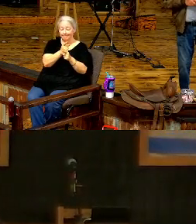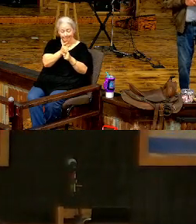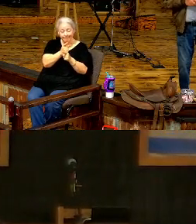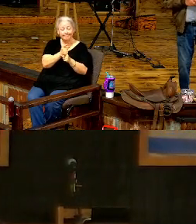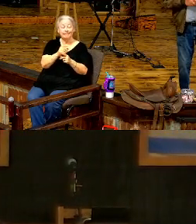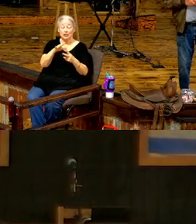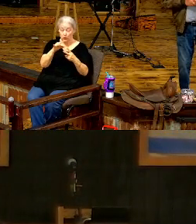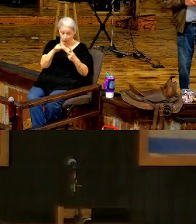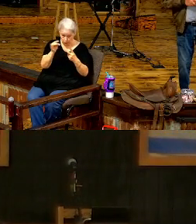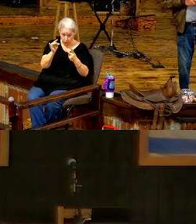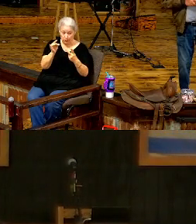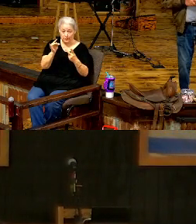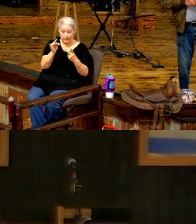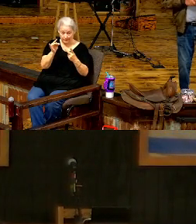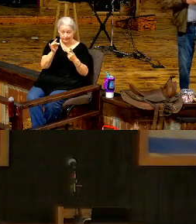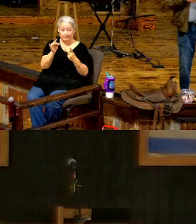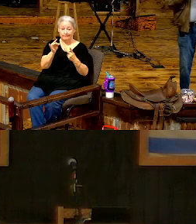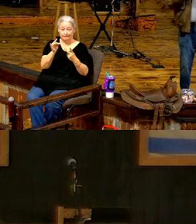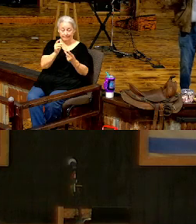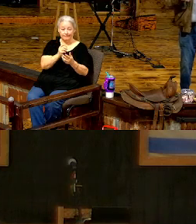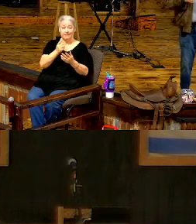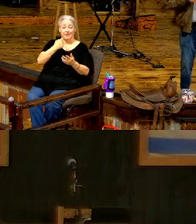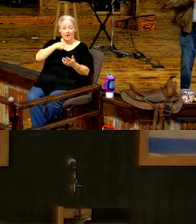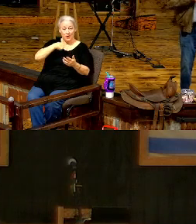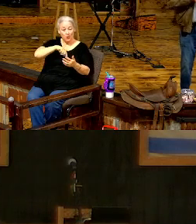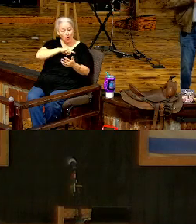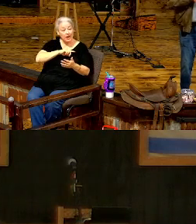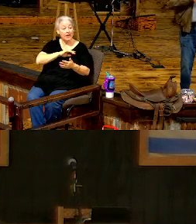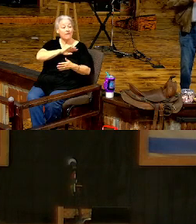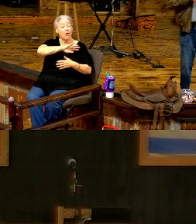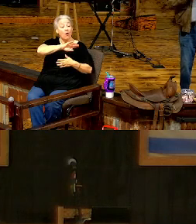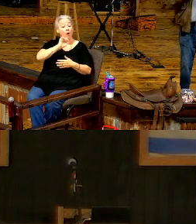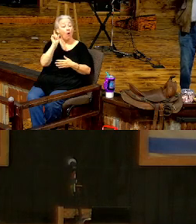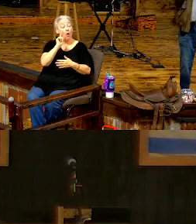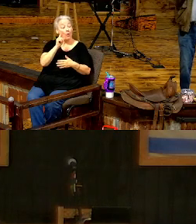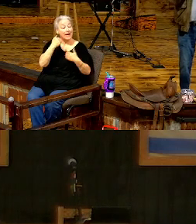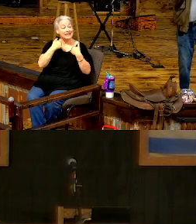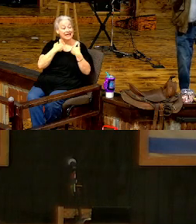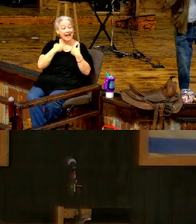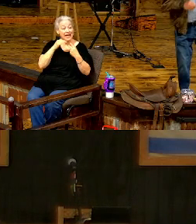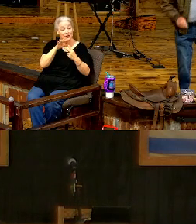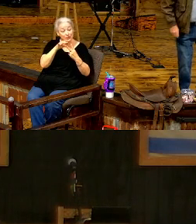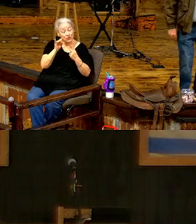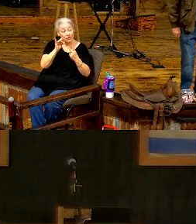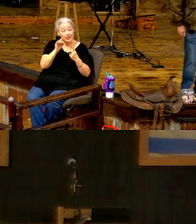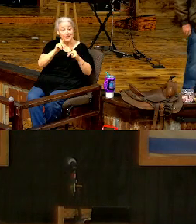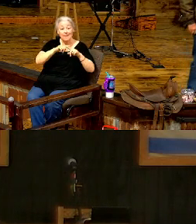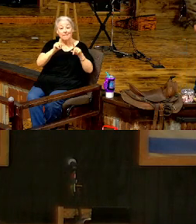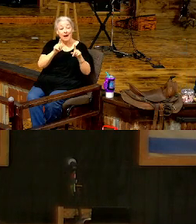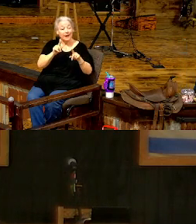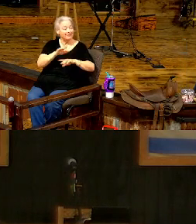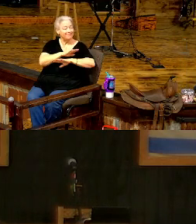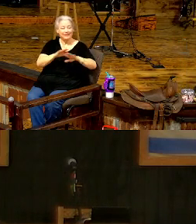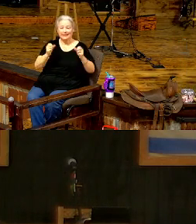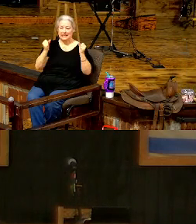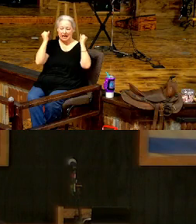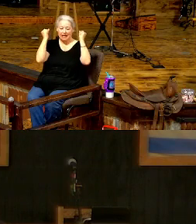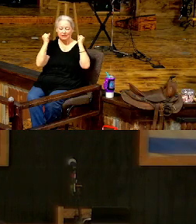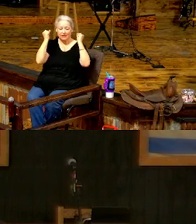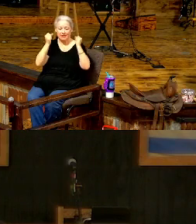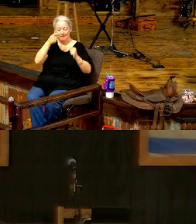It's a choice. We've always had a choice. We just didn't exercise it because of pride